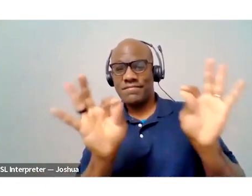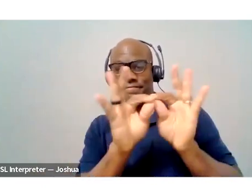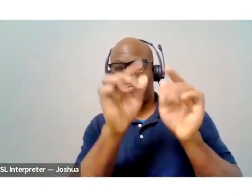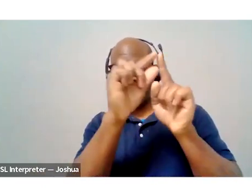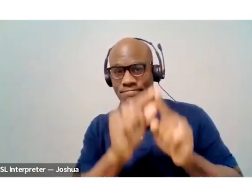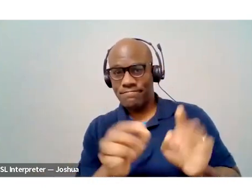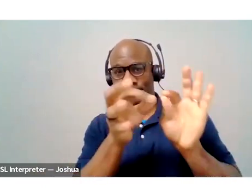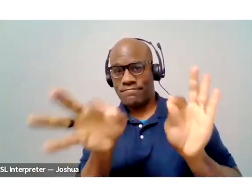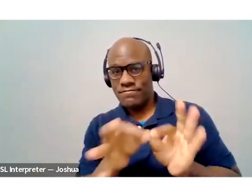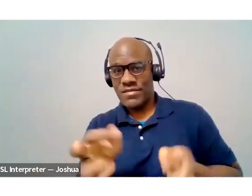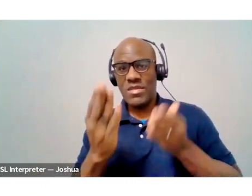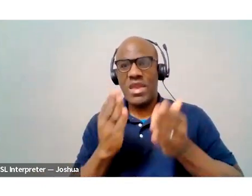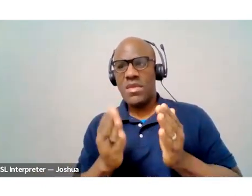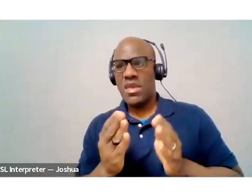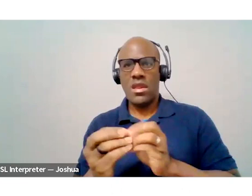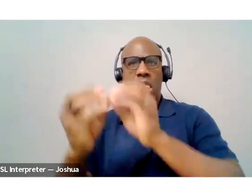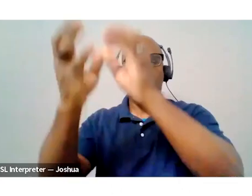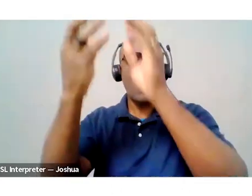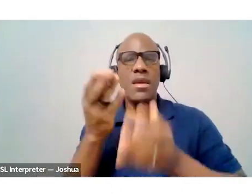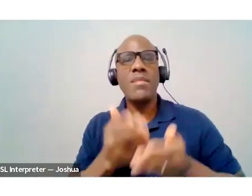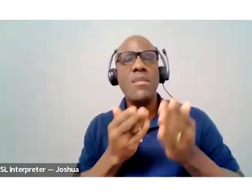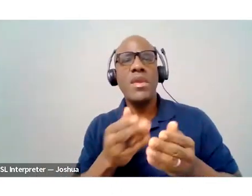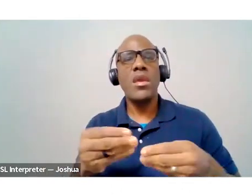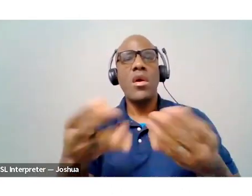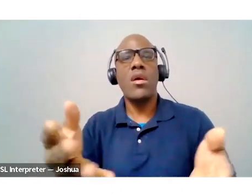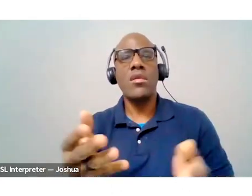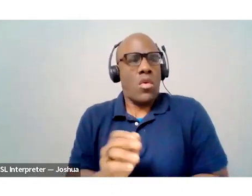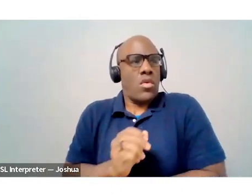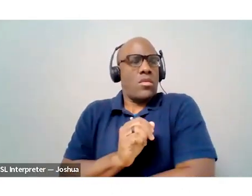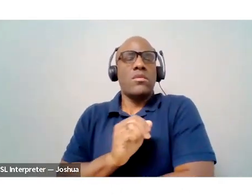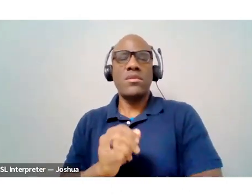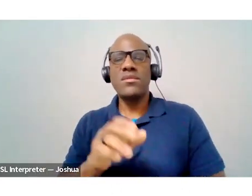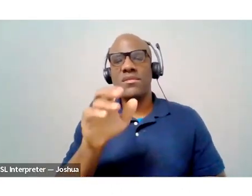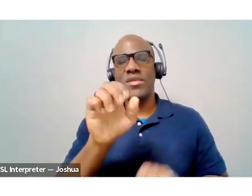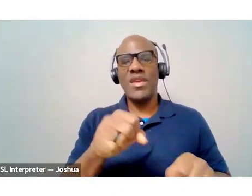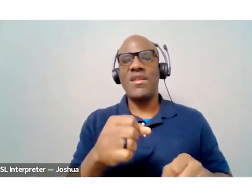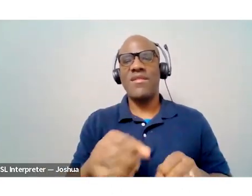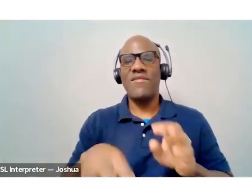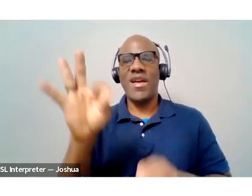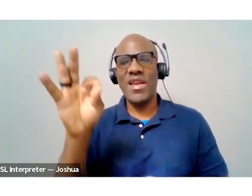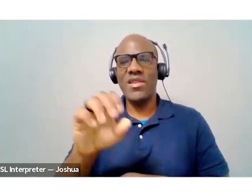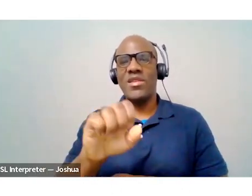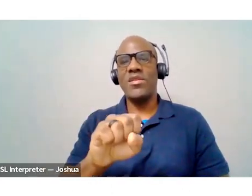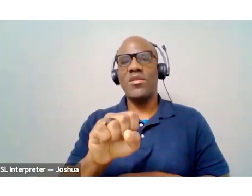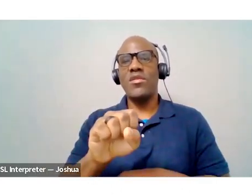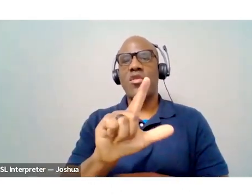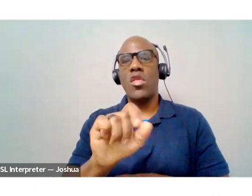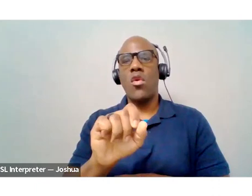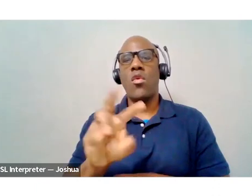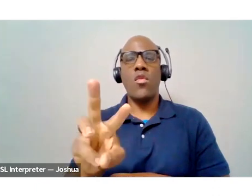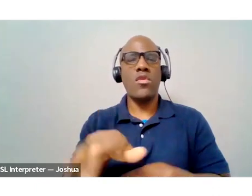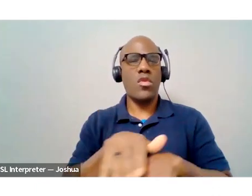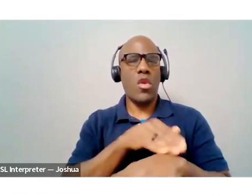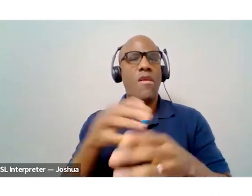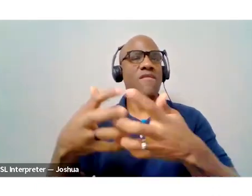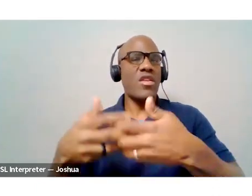you can see the introduction to this key term series on Slow Factory's Instagram page and on their YouTube page. And